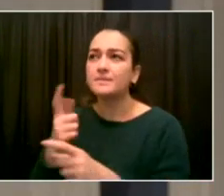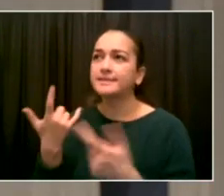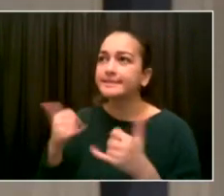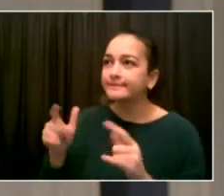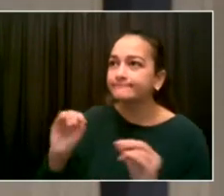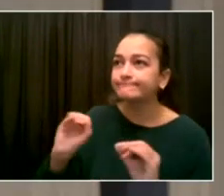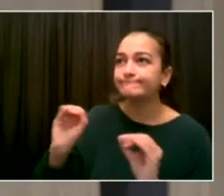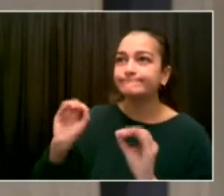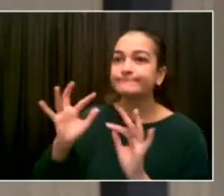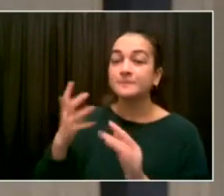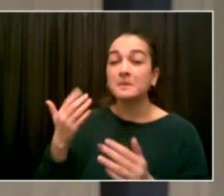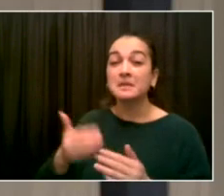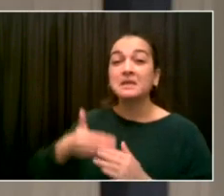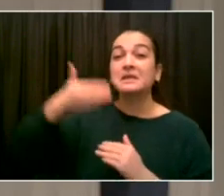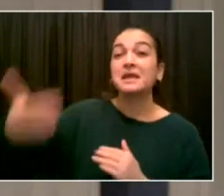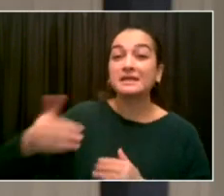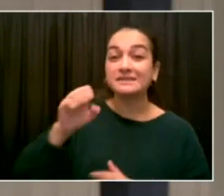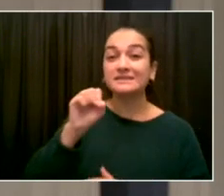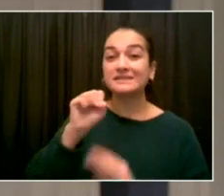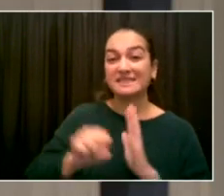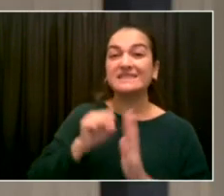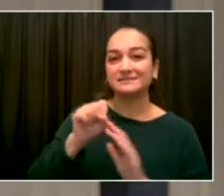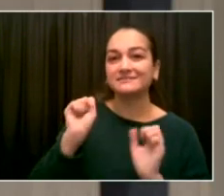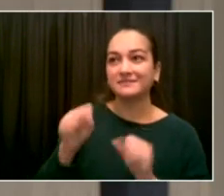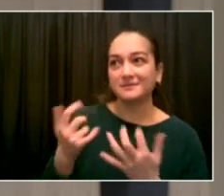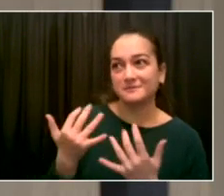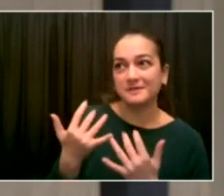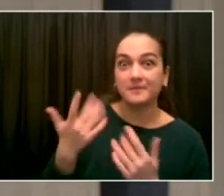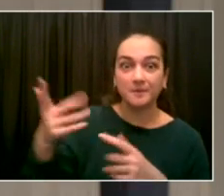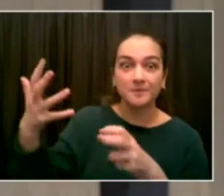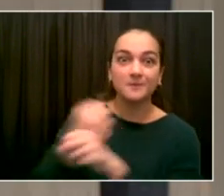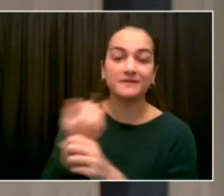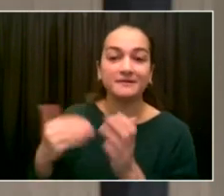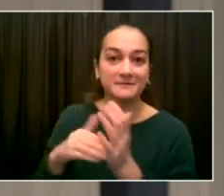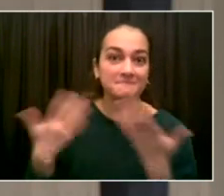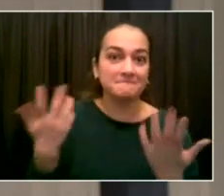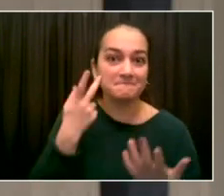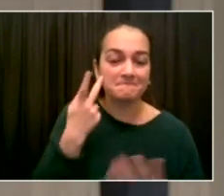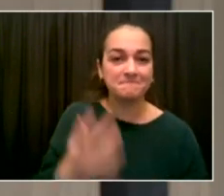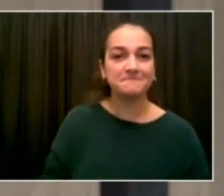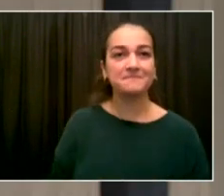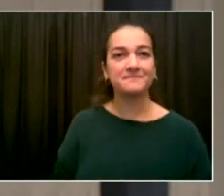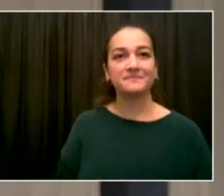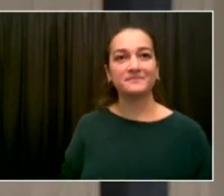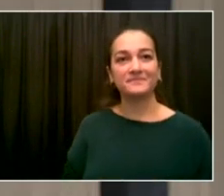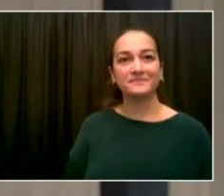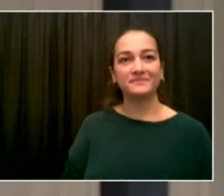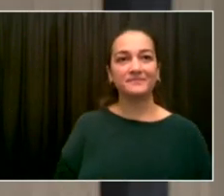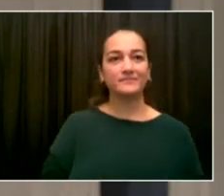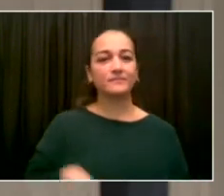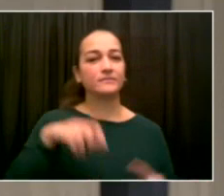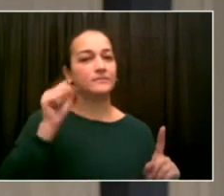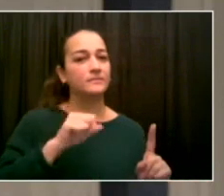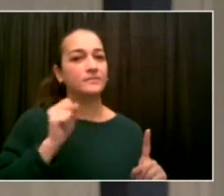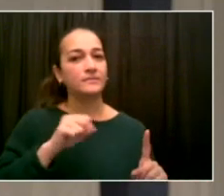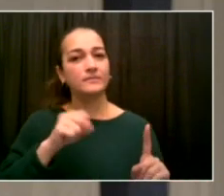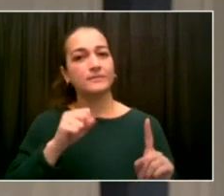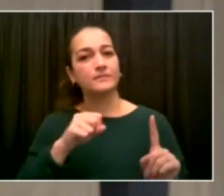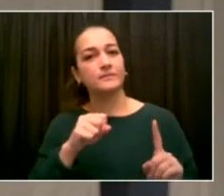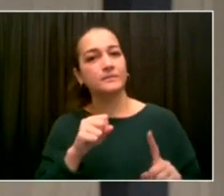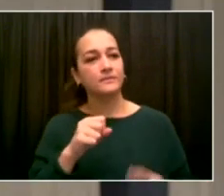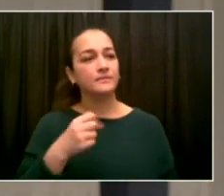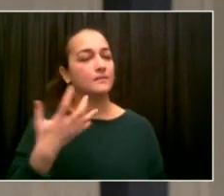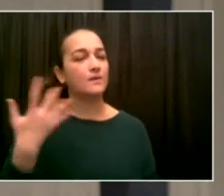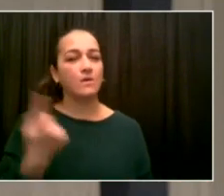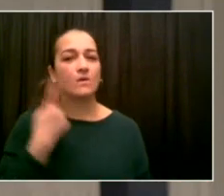very humble. We understand we have a big task ahead of us. We're not satisfied, but the city deserves this. We're just playing as hard as we